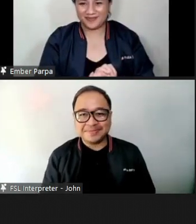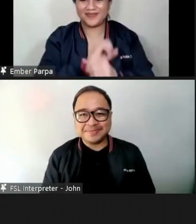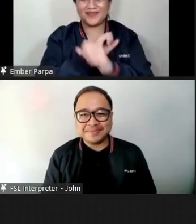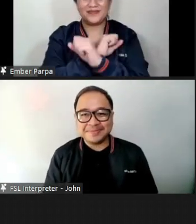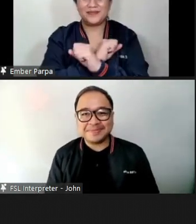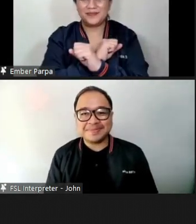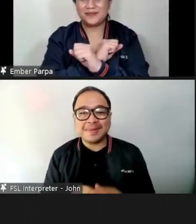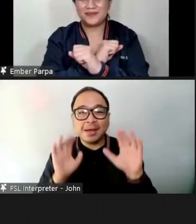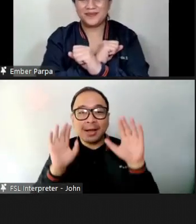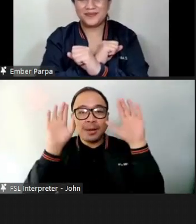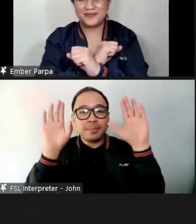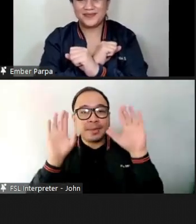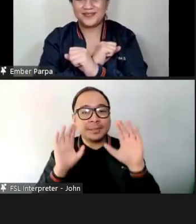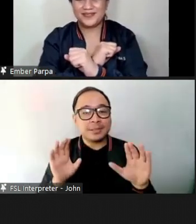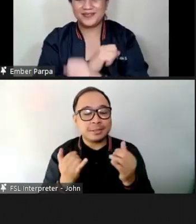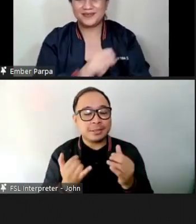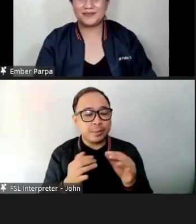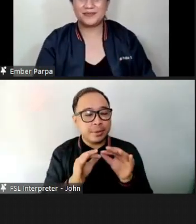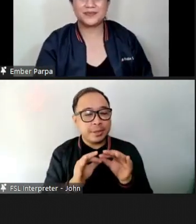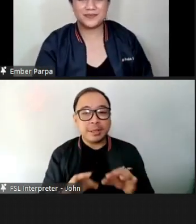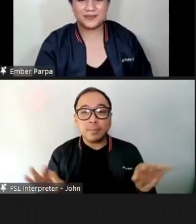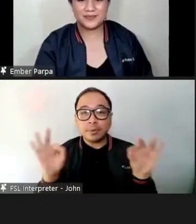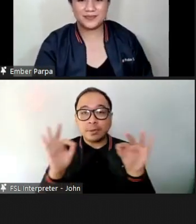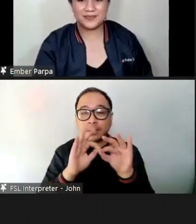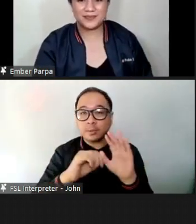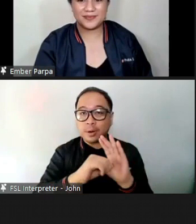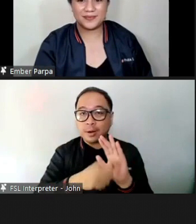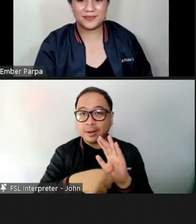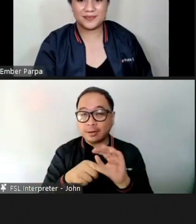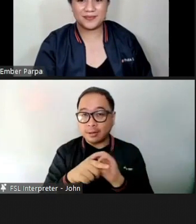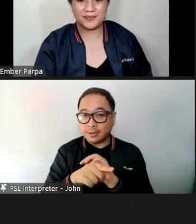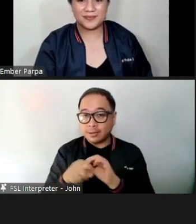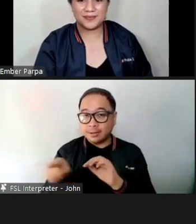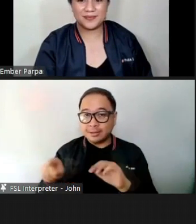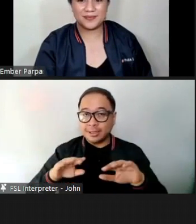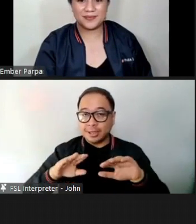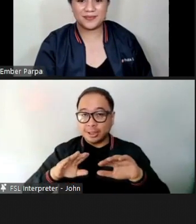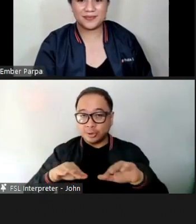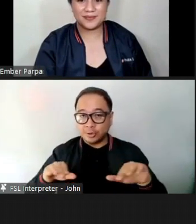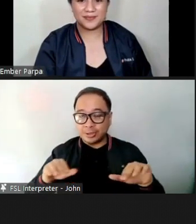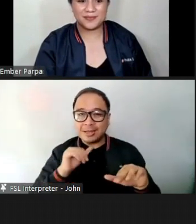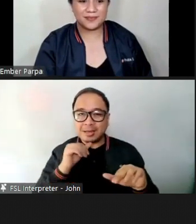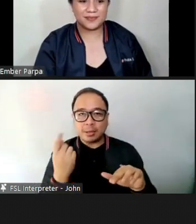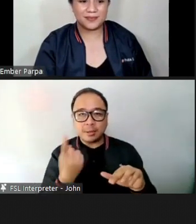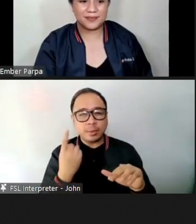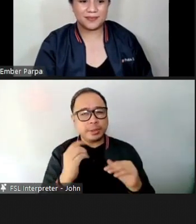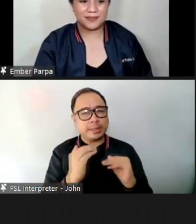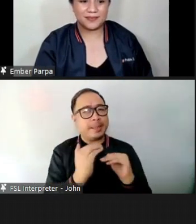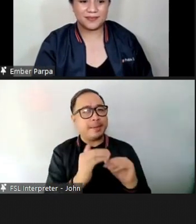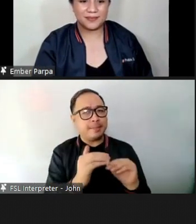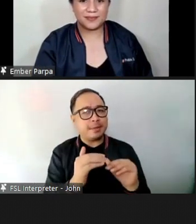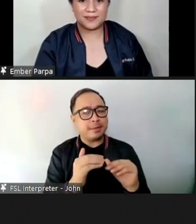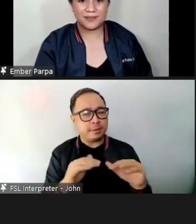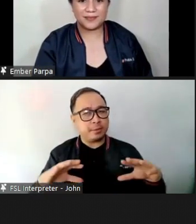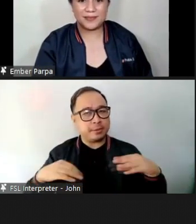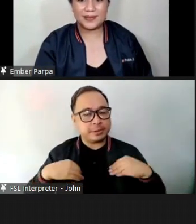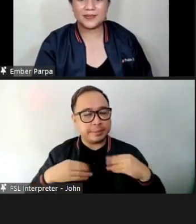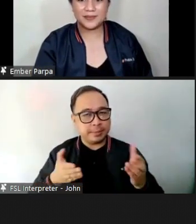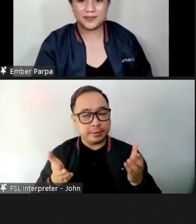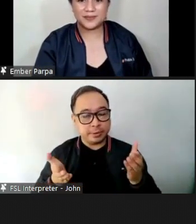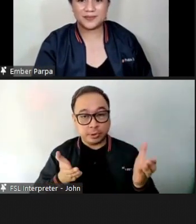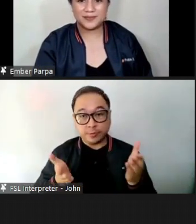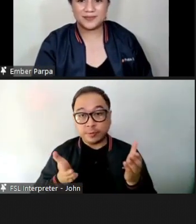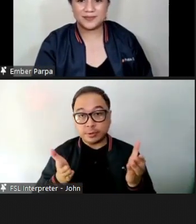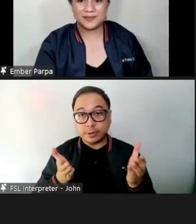it's important to always highlight that these children should not be just confined to receive services and to be at